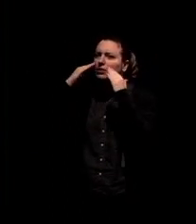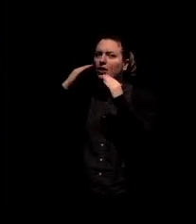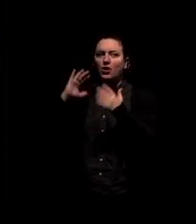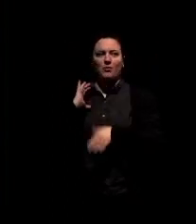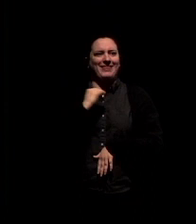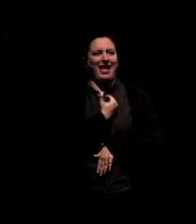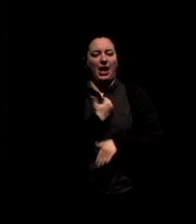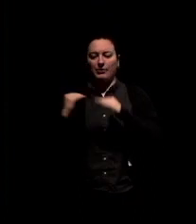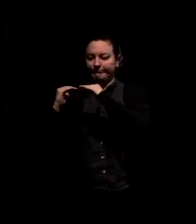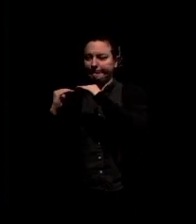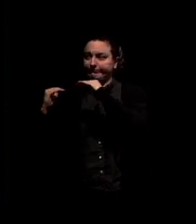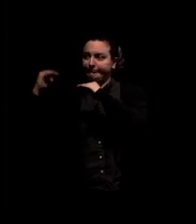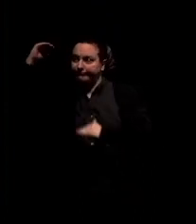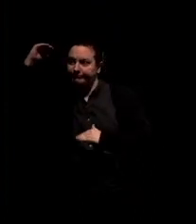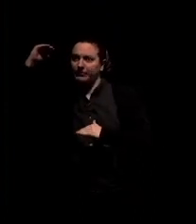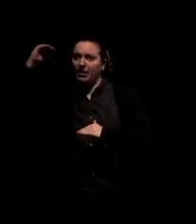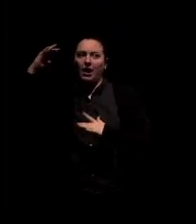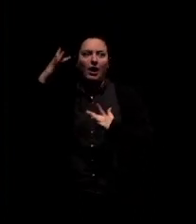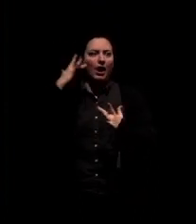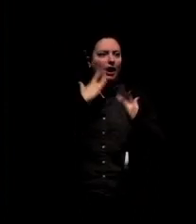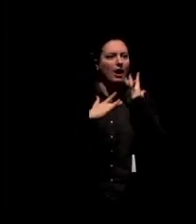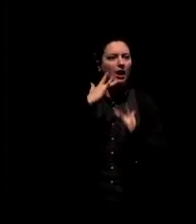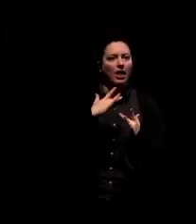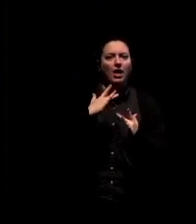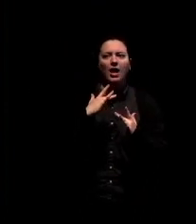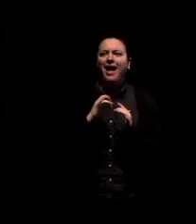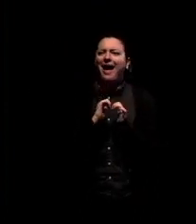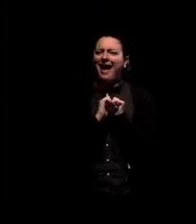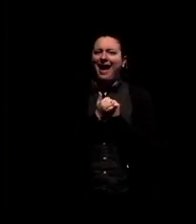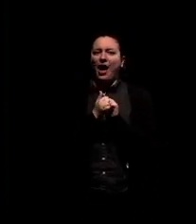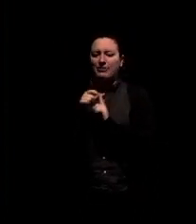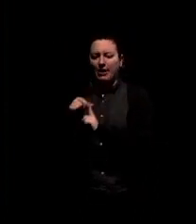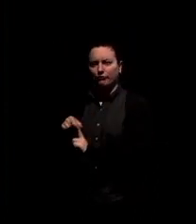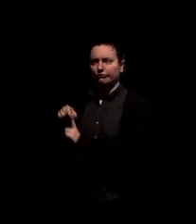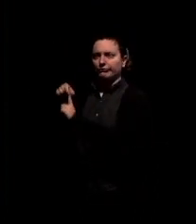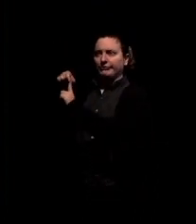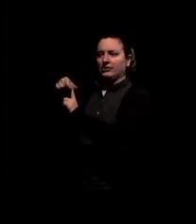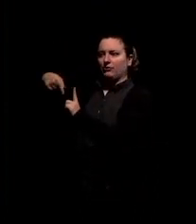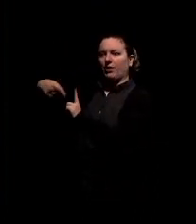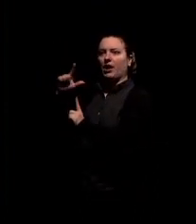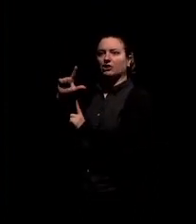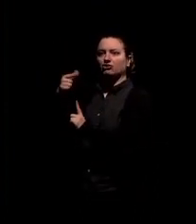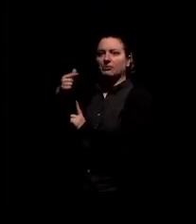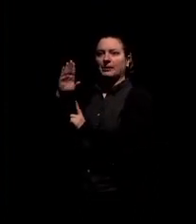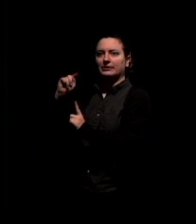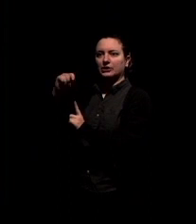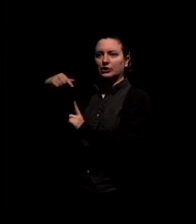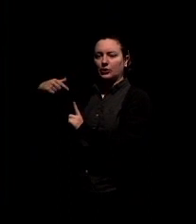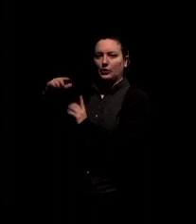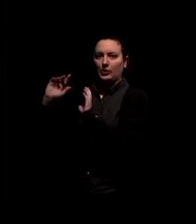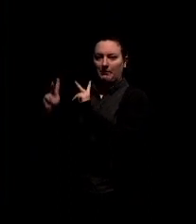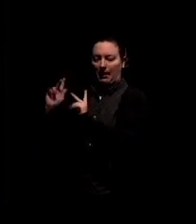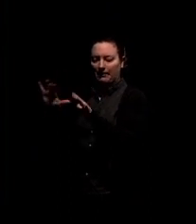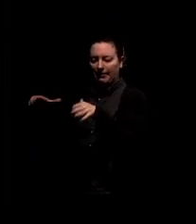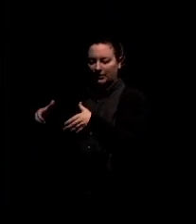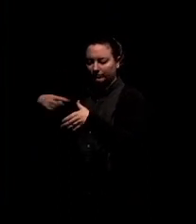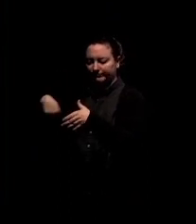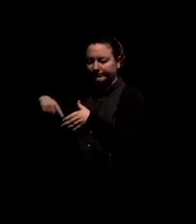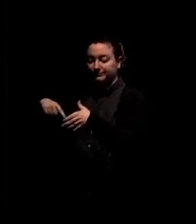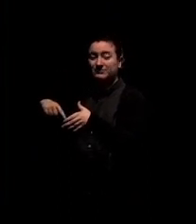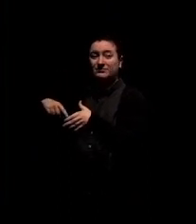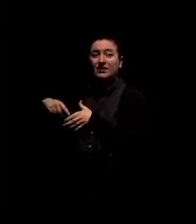special and in some ways unique to LGBTQ populations and the diversity therein. First, recognizing, as I said, there's